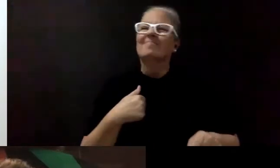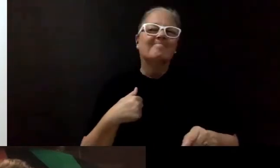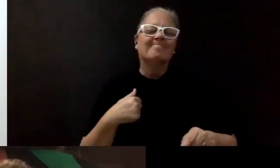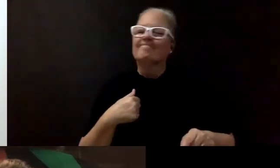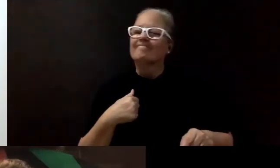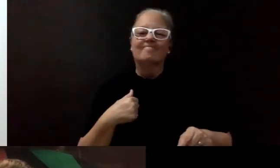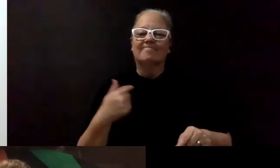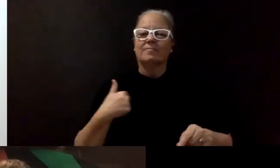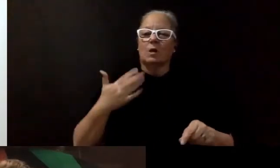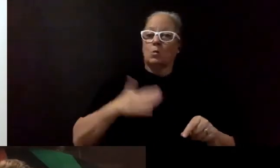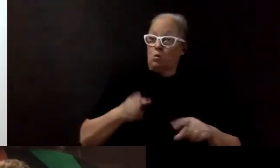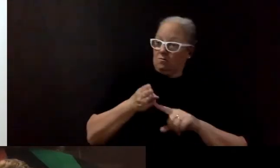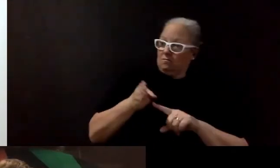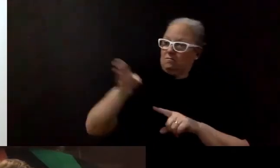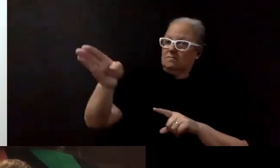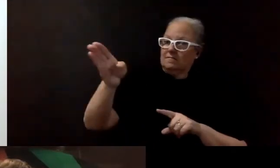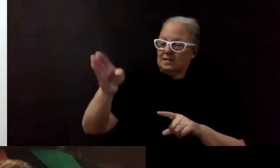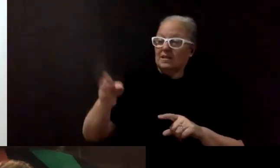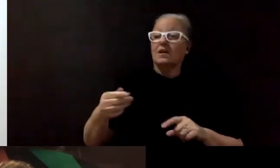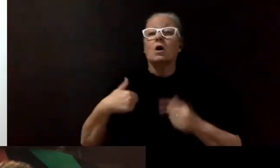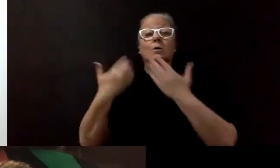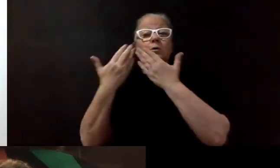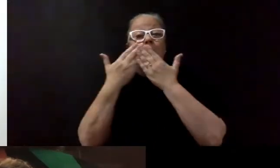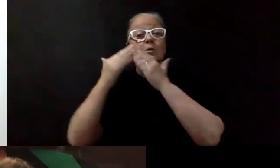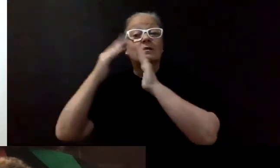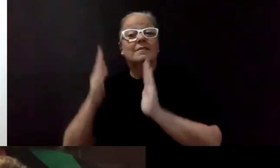school, and I'm quite